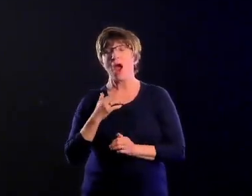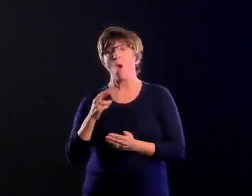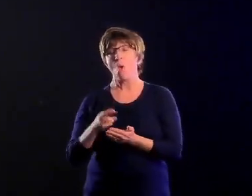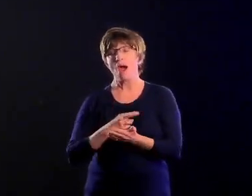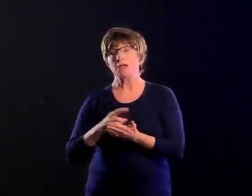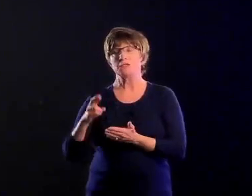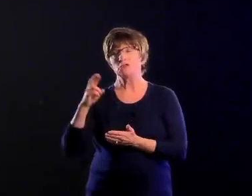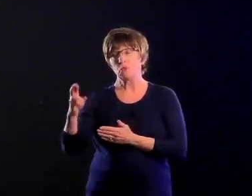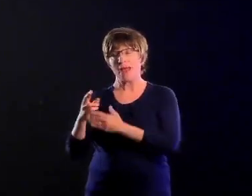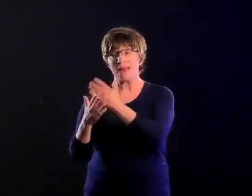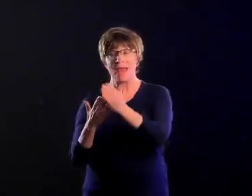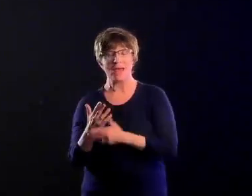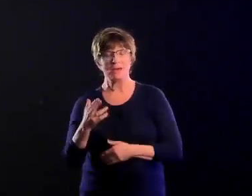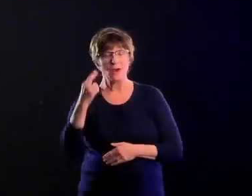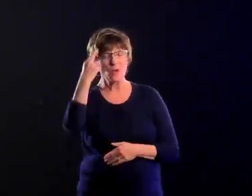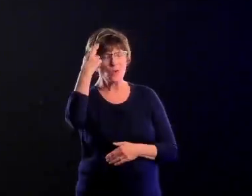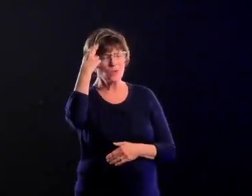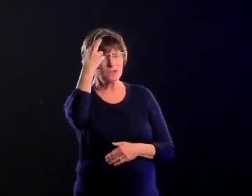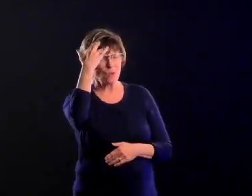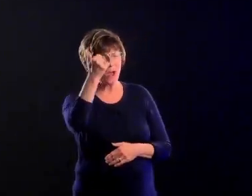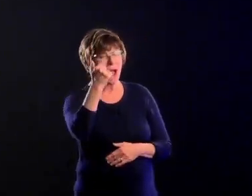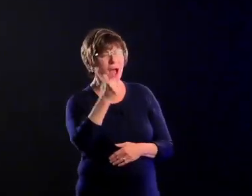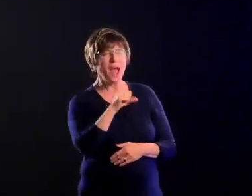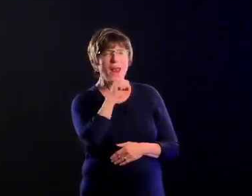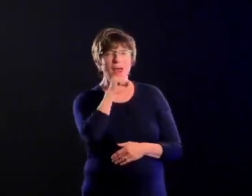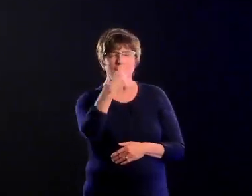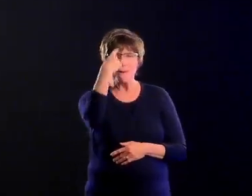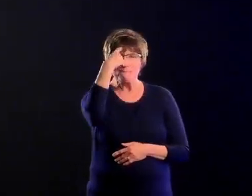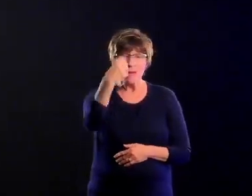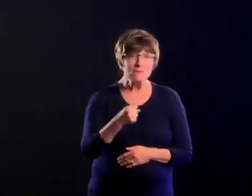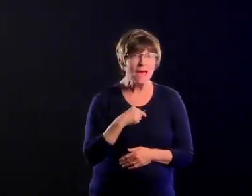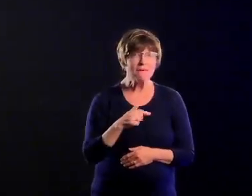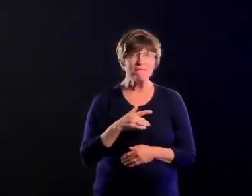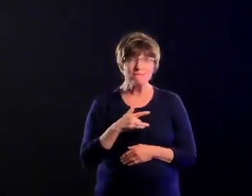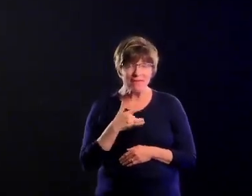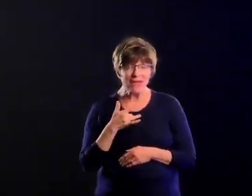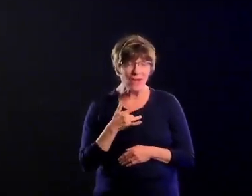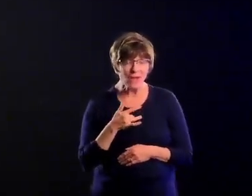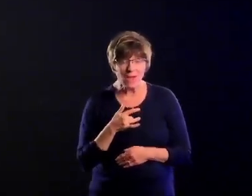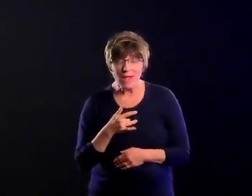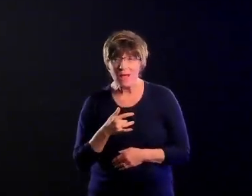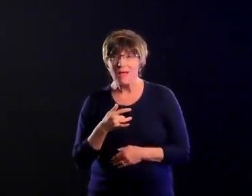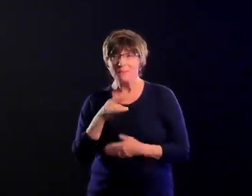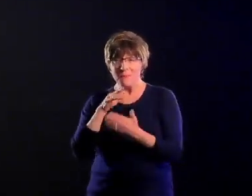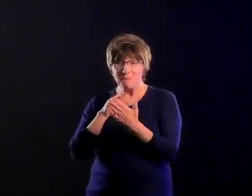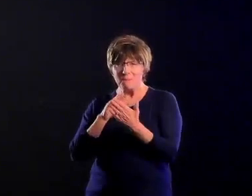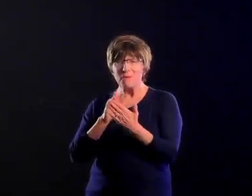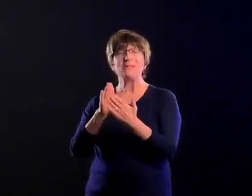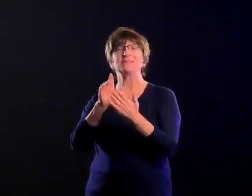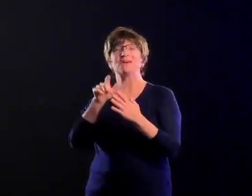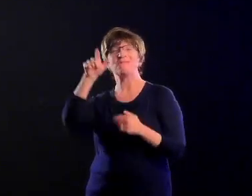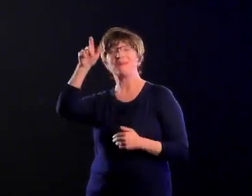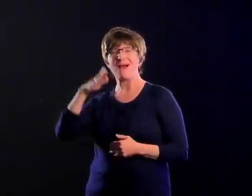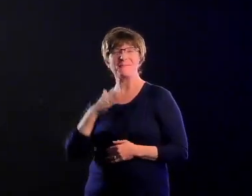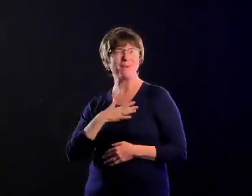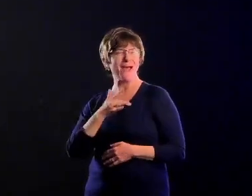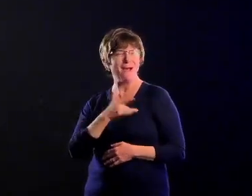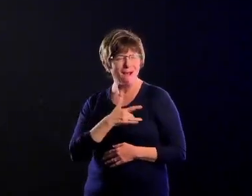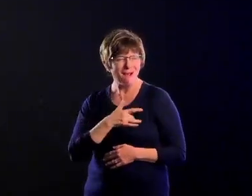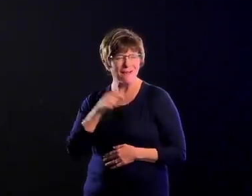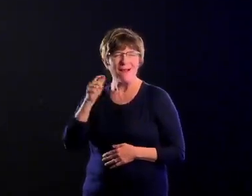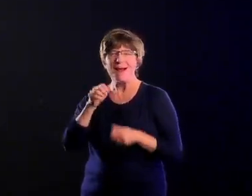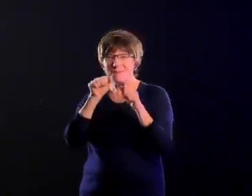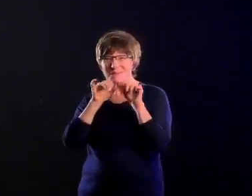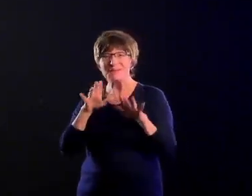love memorizing M&M, because I feel like the presence of God in my heart. And God bless me to